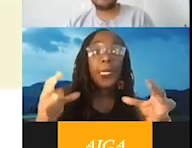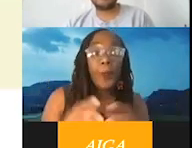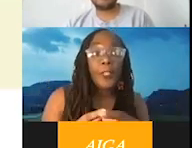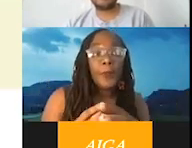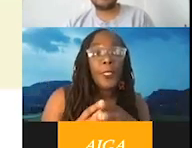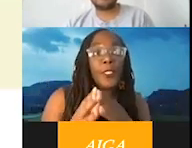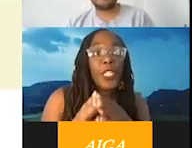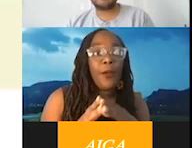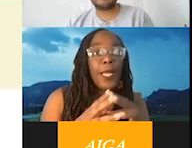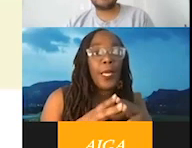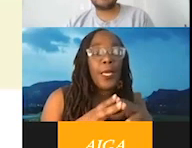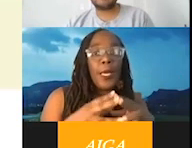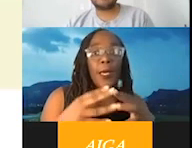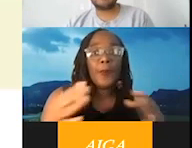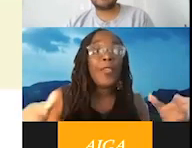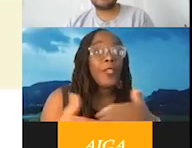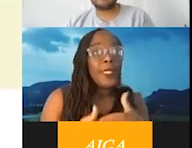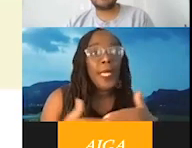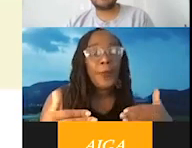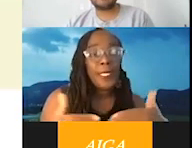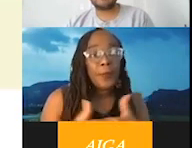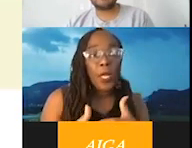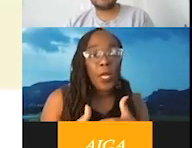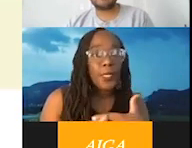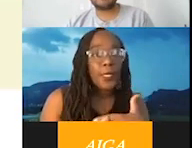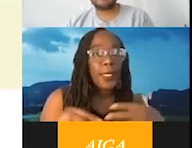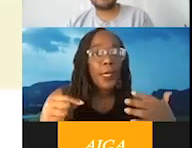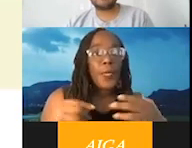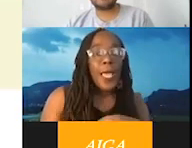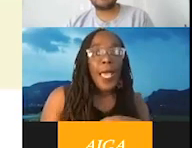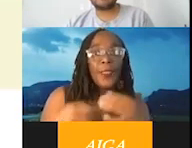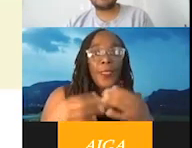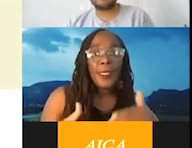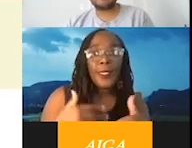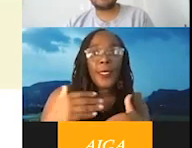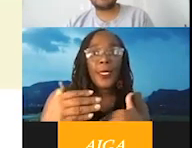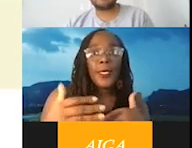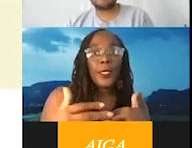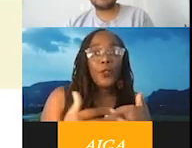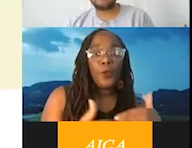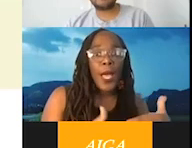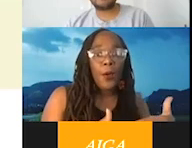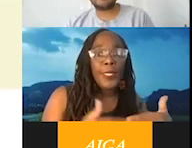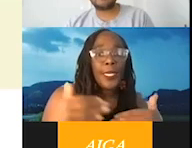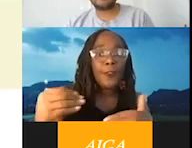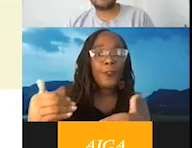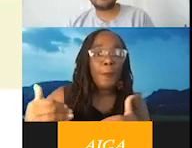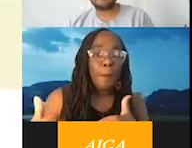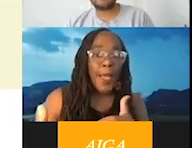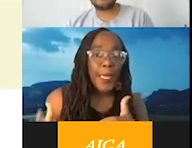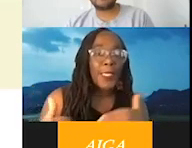feel comfortable sharing diverse epistemologies. And this grew out